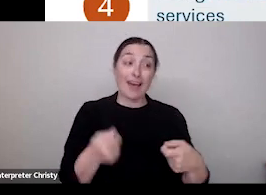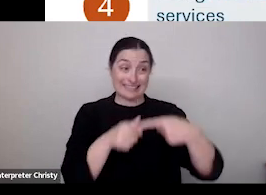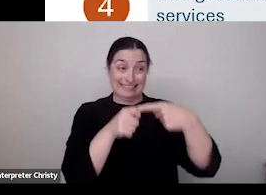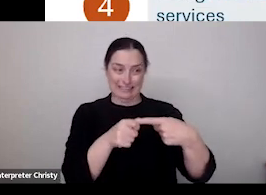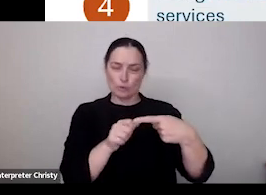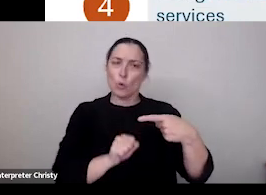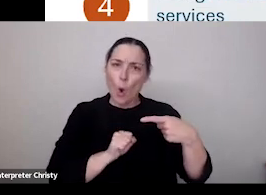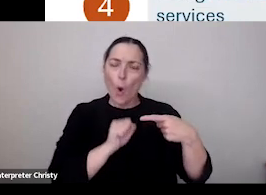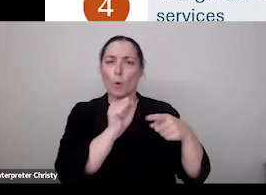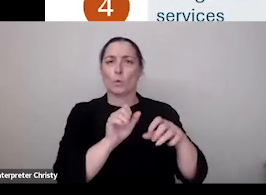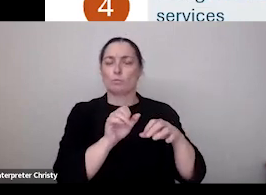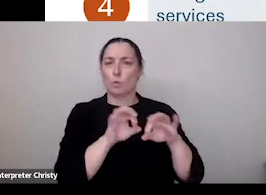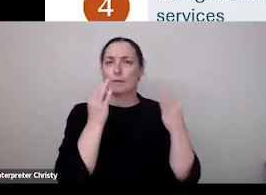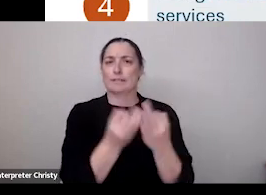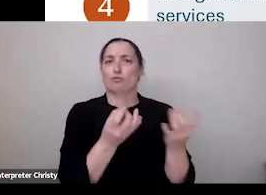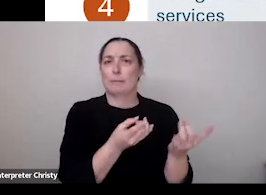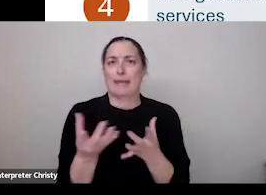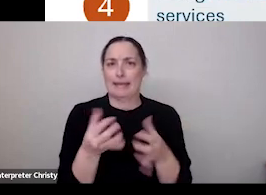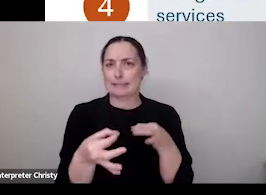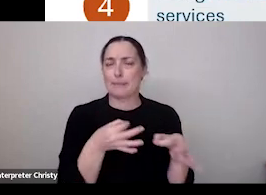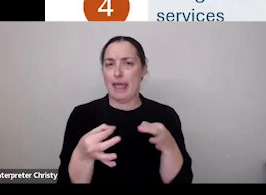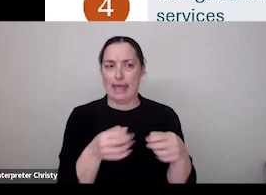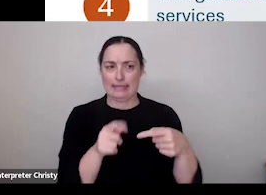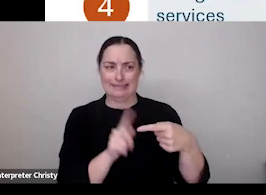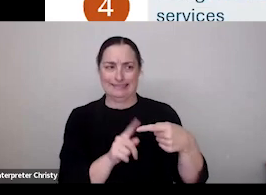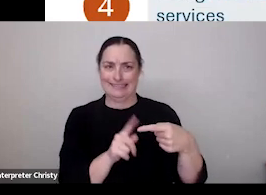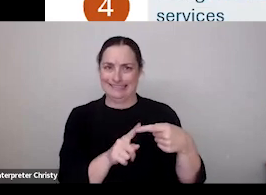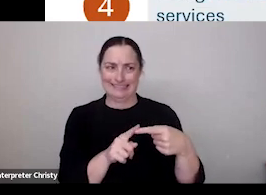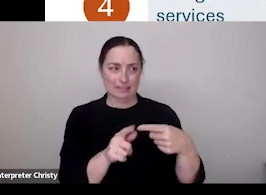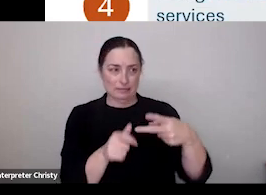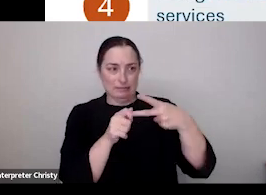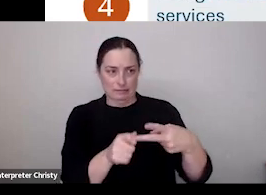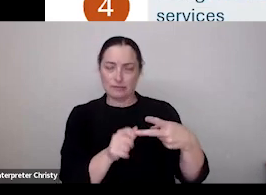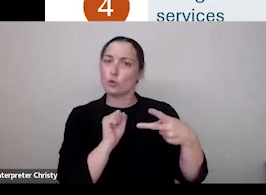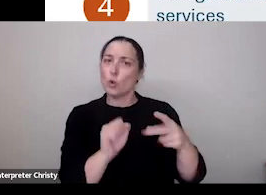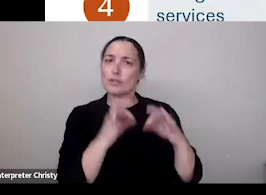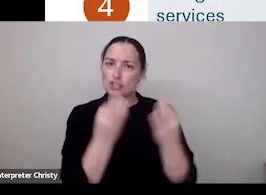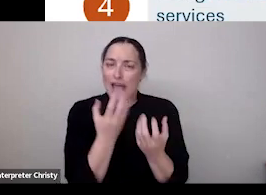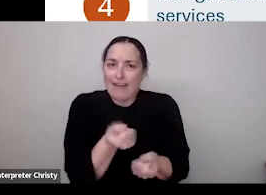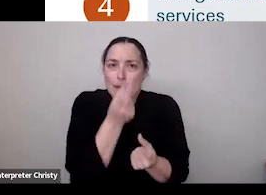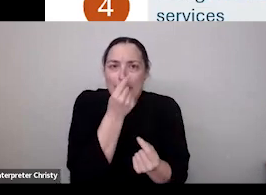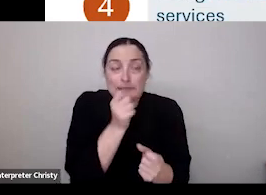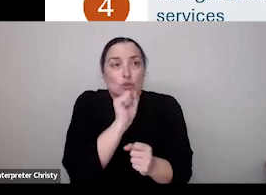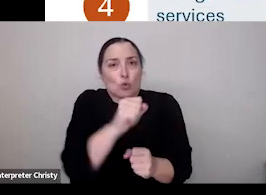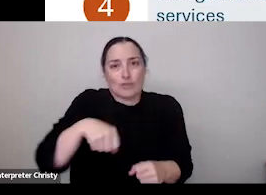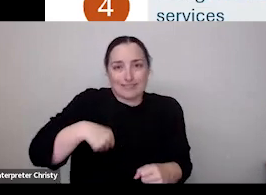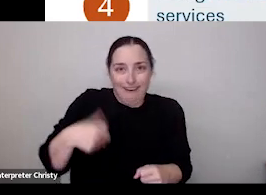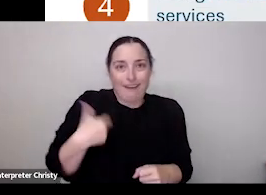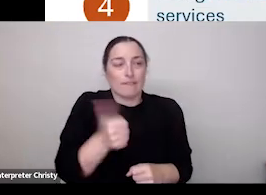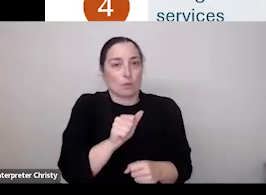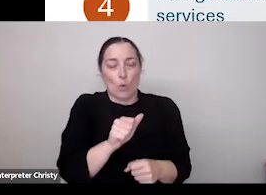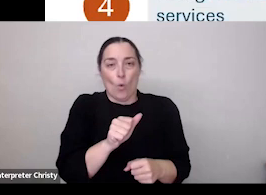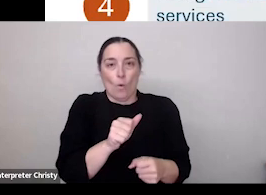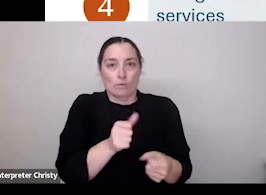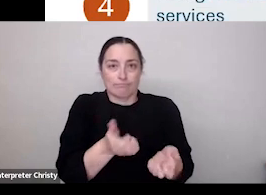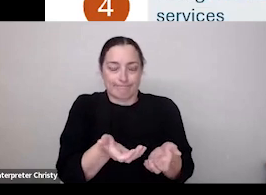organizational preparedness plans. Build that capacity across your organization and make sure staff and the people you support know what the plan is and is